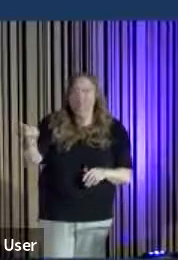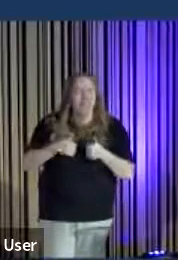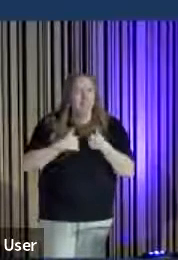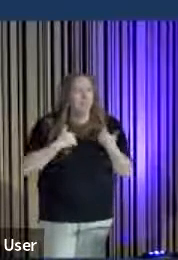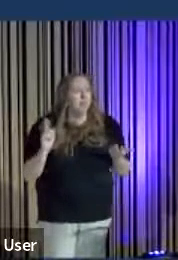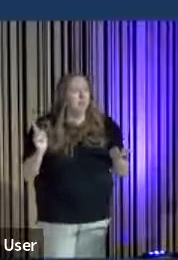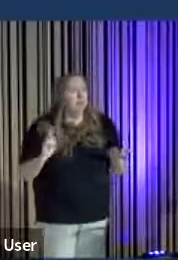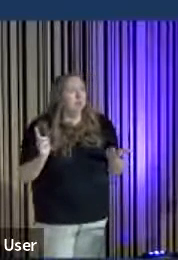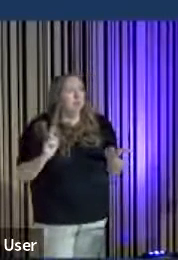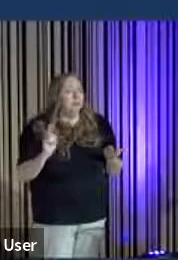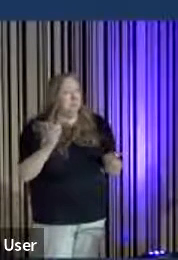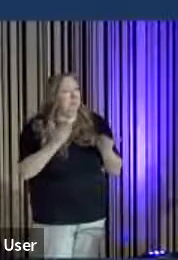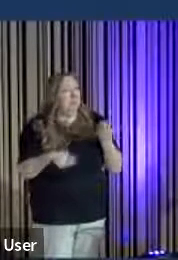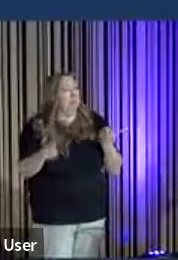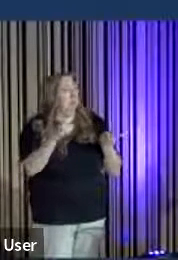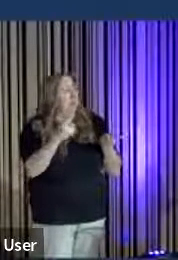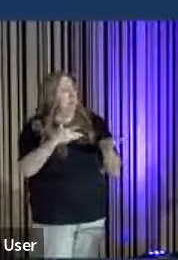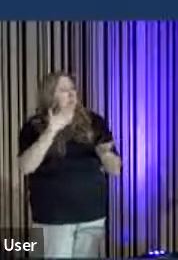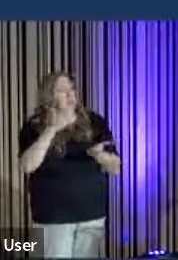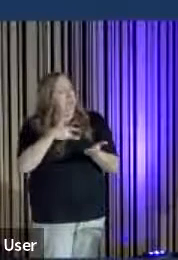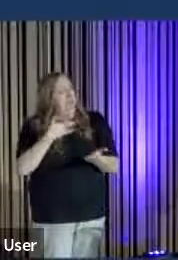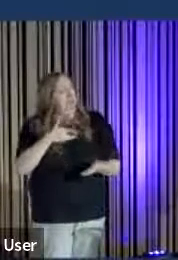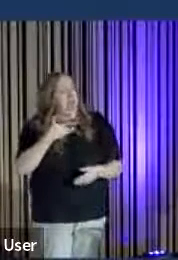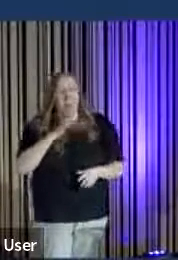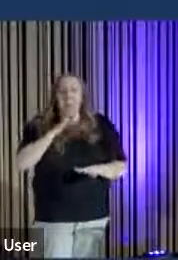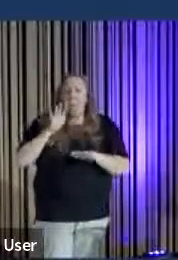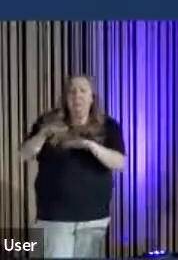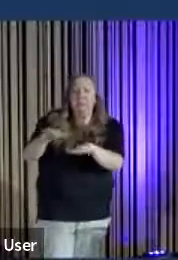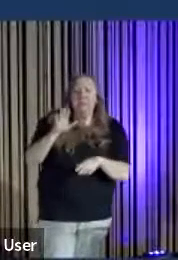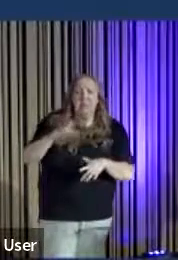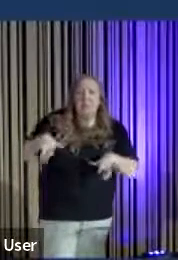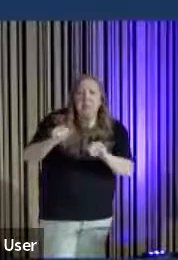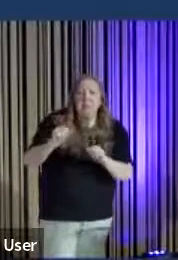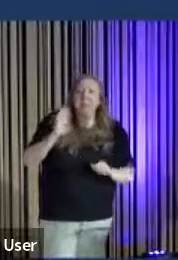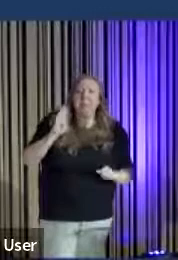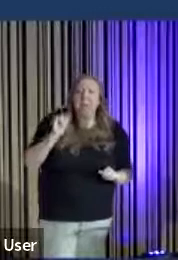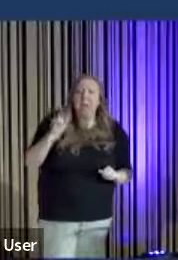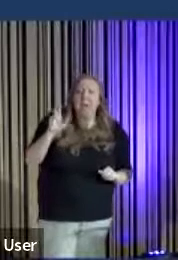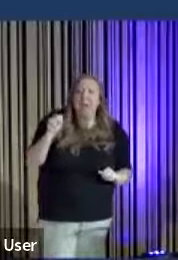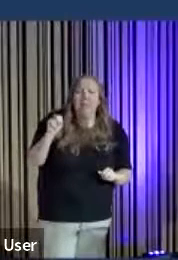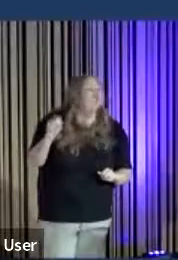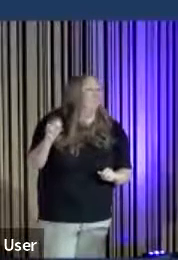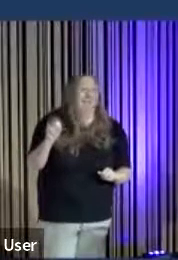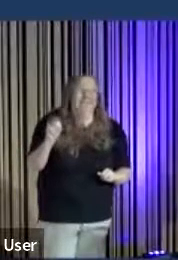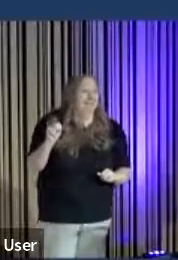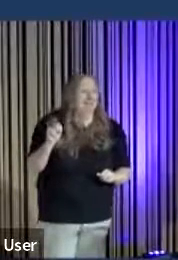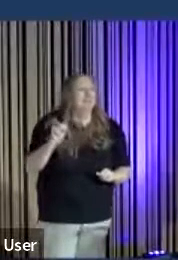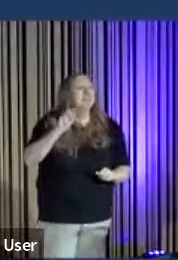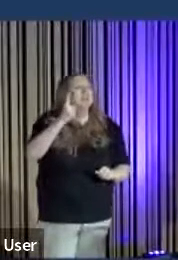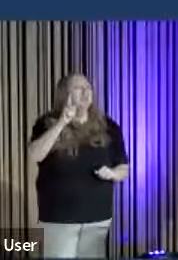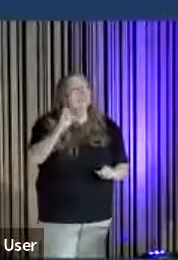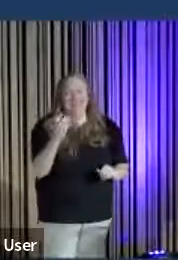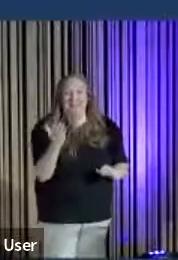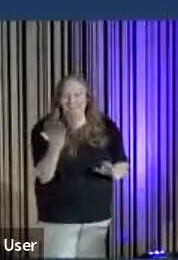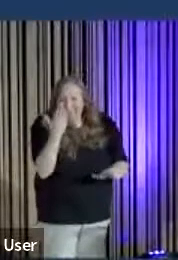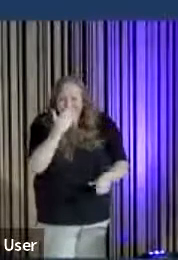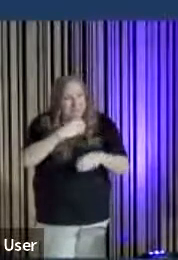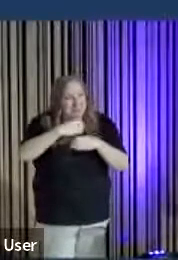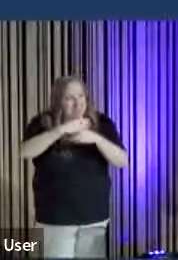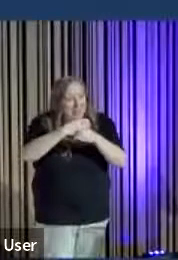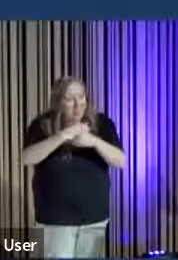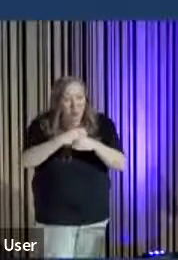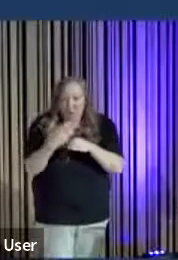may think the ocean is barren, but in fact, not at all. You just need a microscope to find